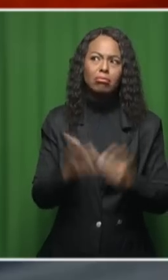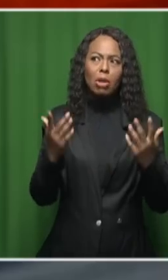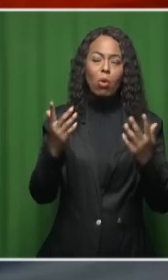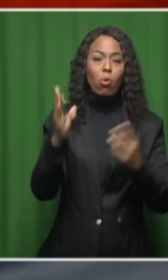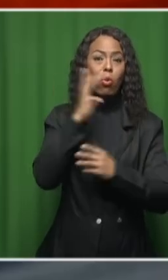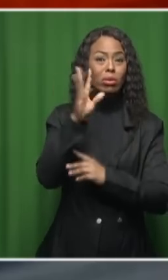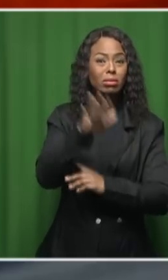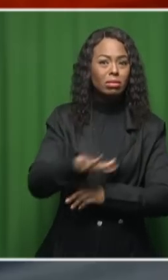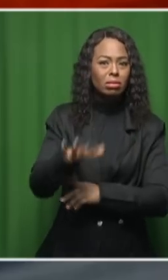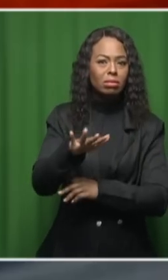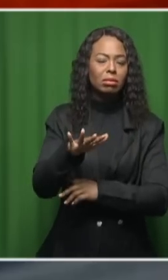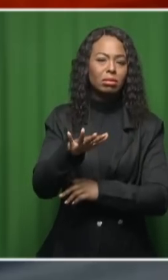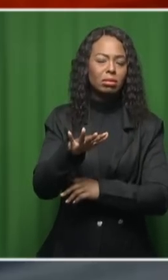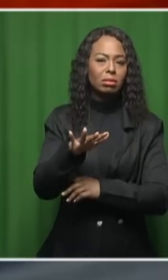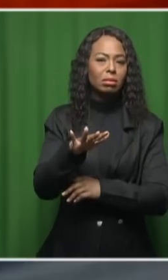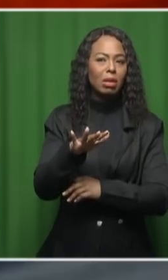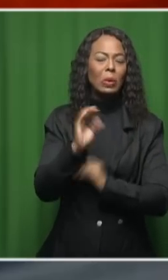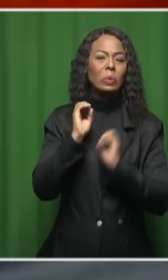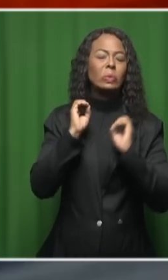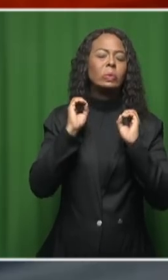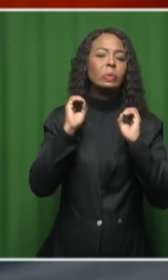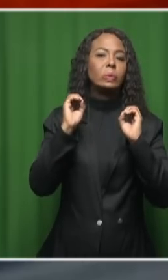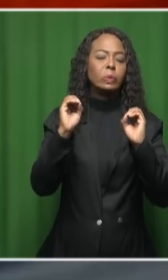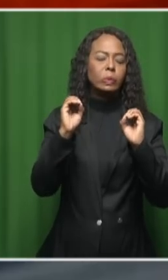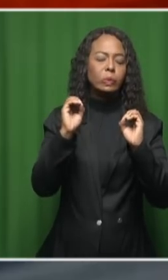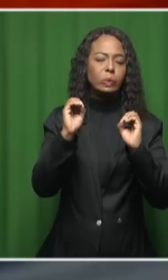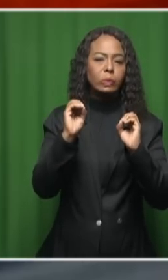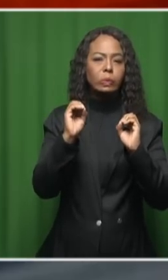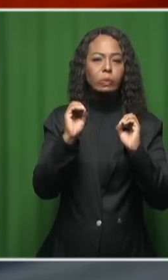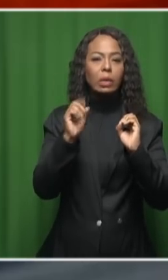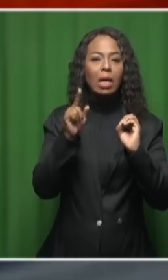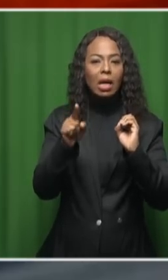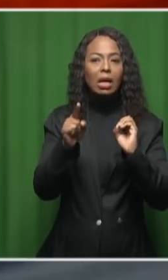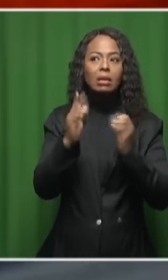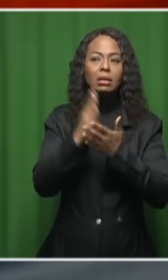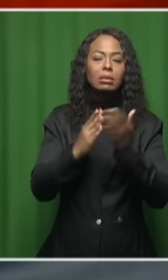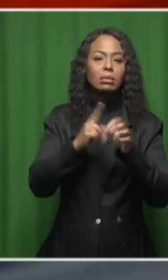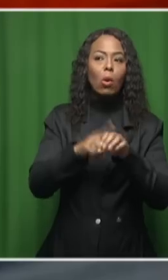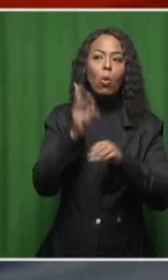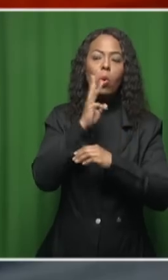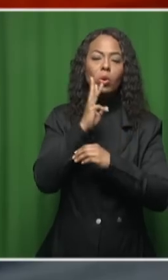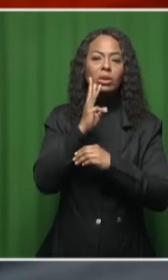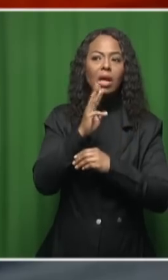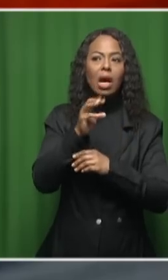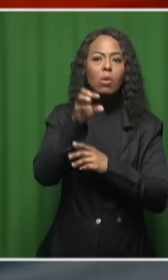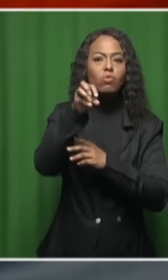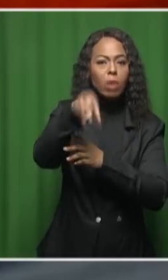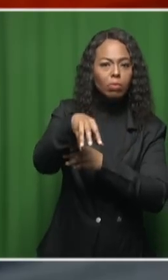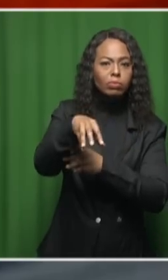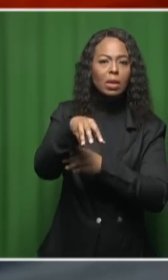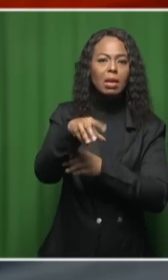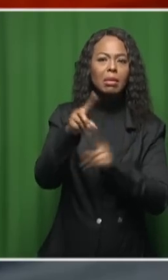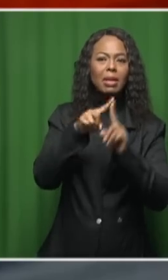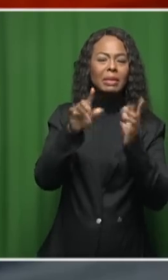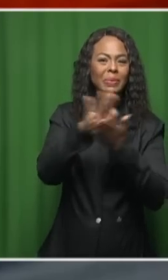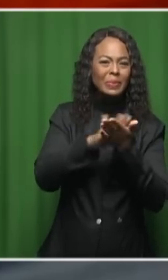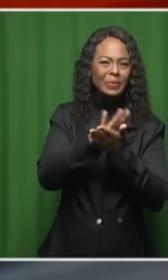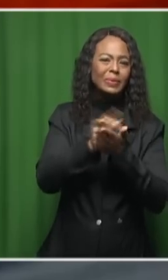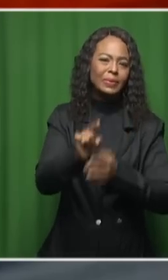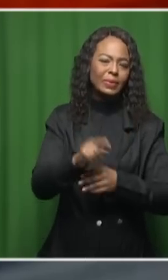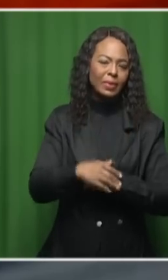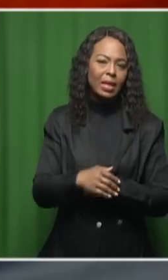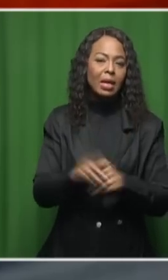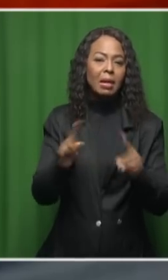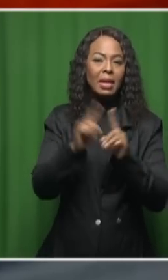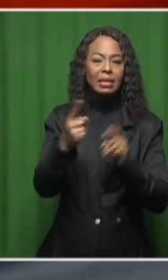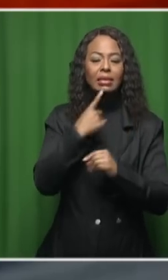in Hammanskraal is not potable, the city has provided drinking water, 52 water tankers to informal